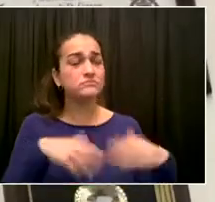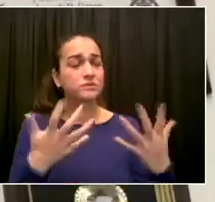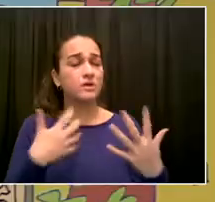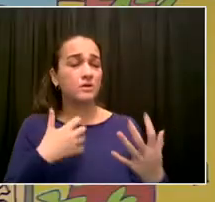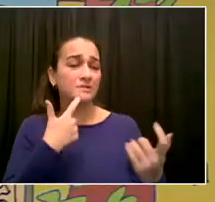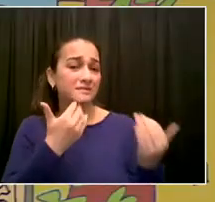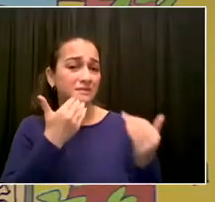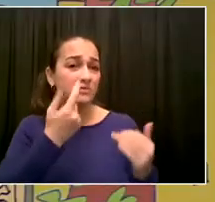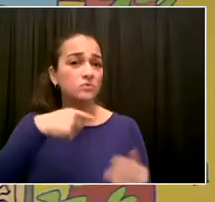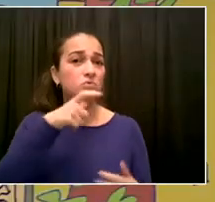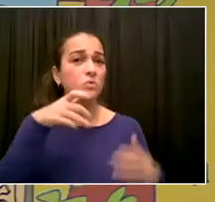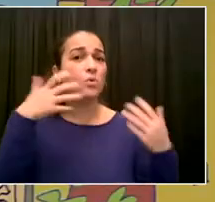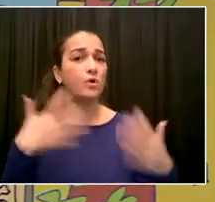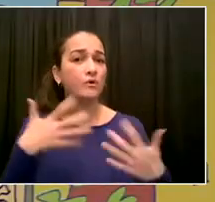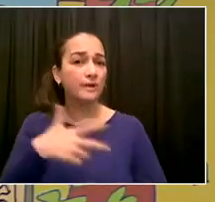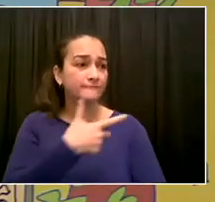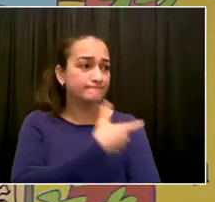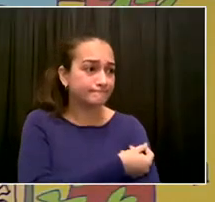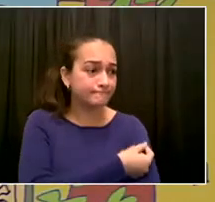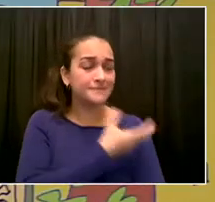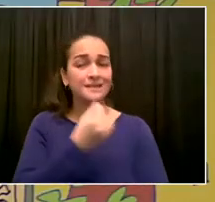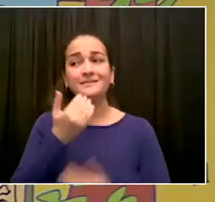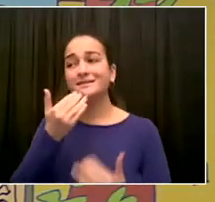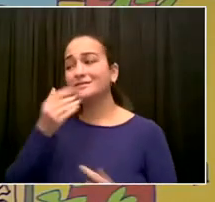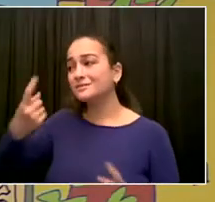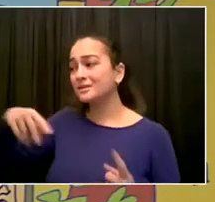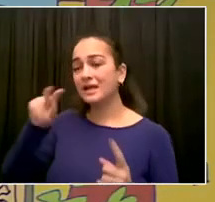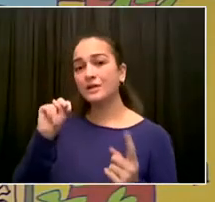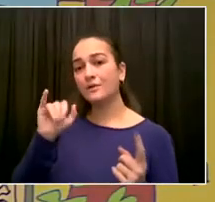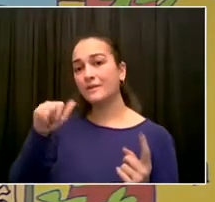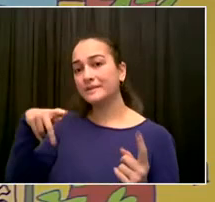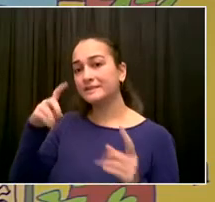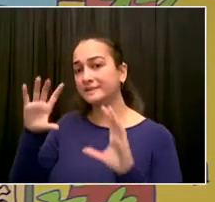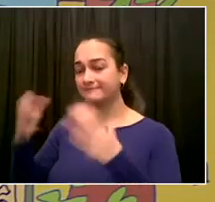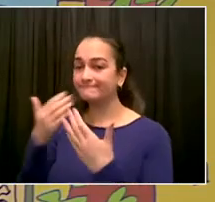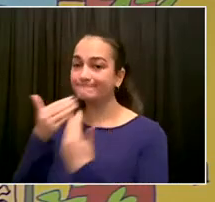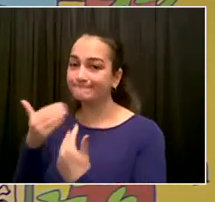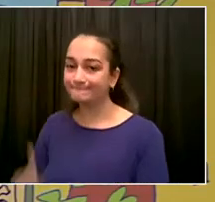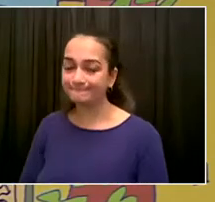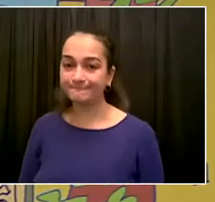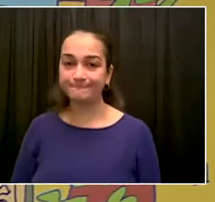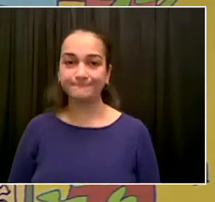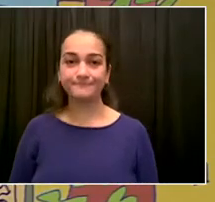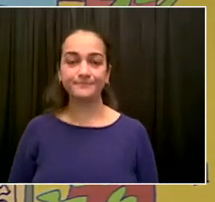Amen. Go ahead. The next is Steve Burns from WCBS 880.